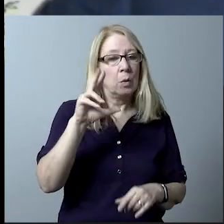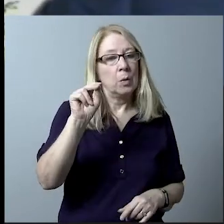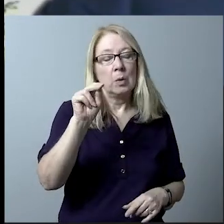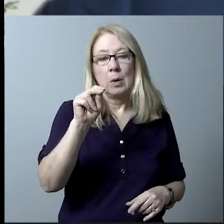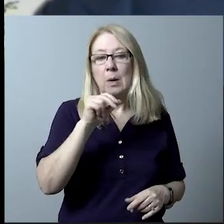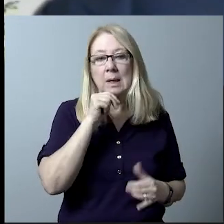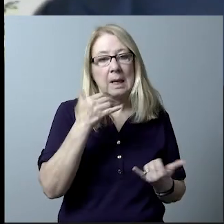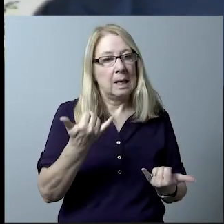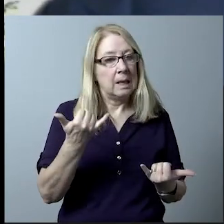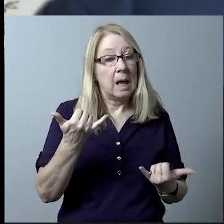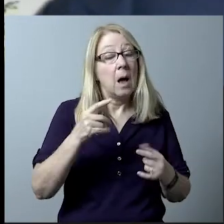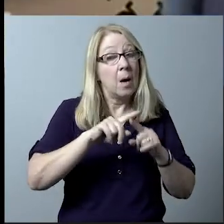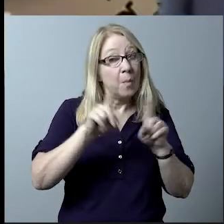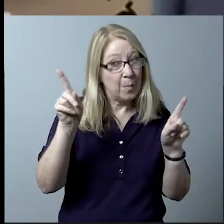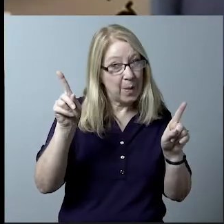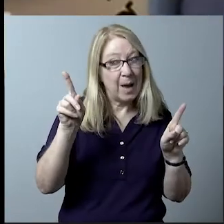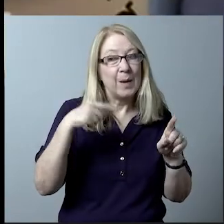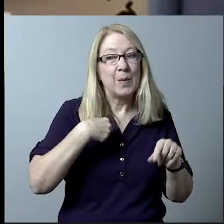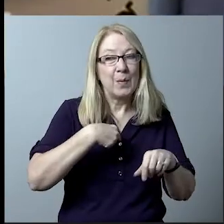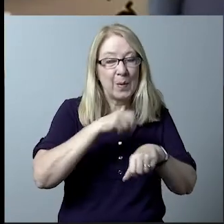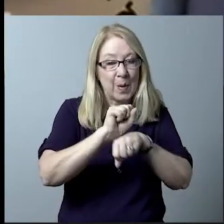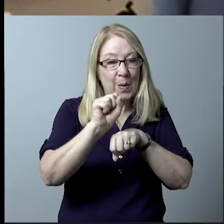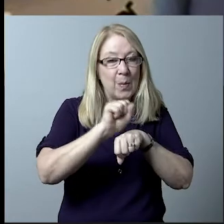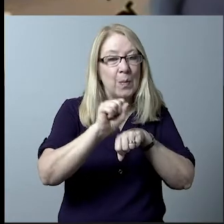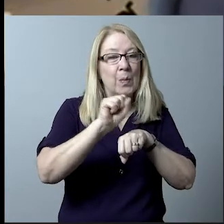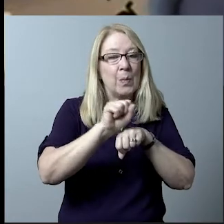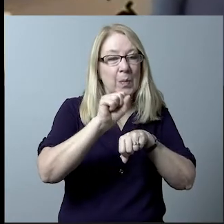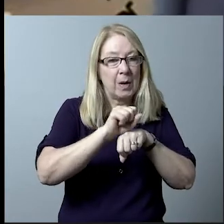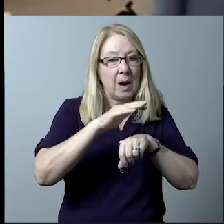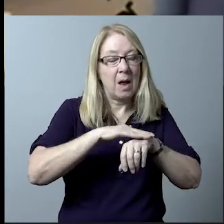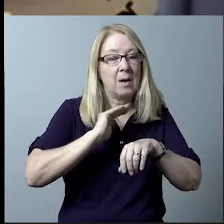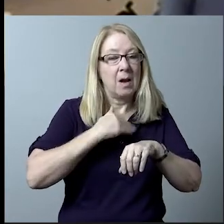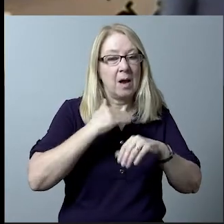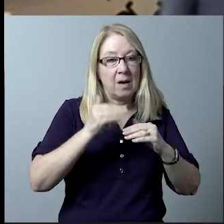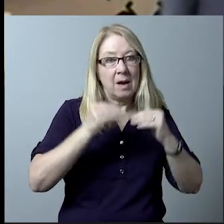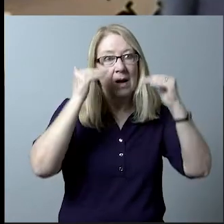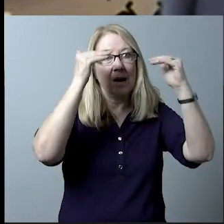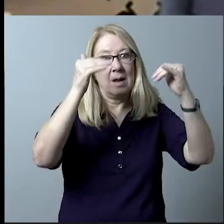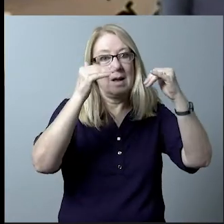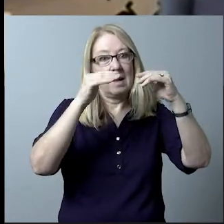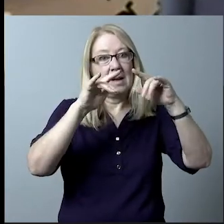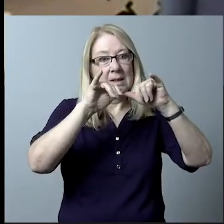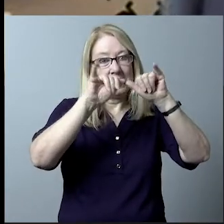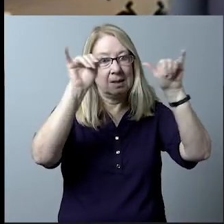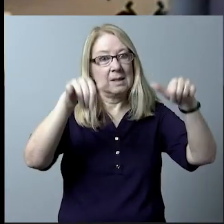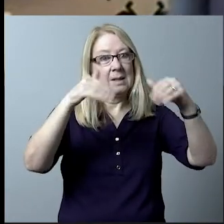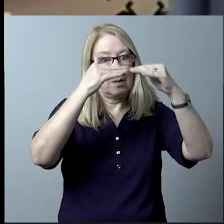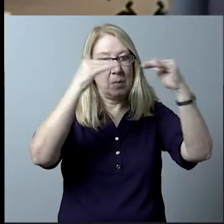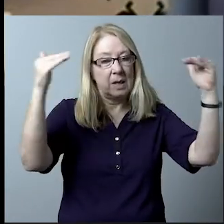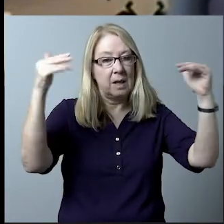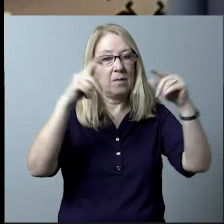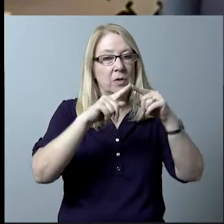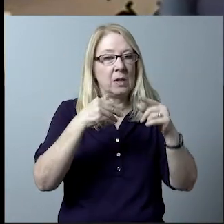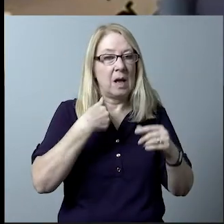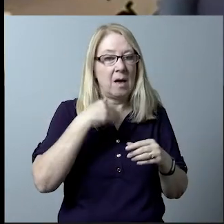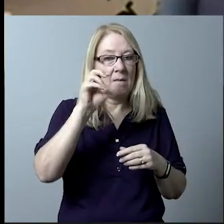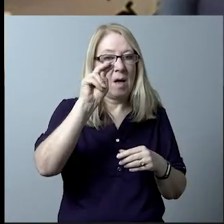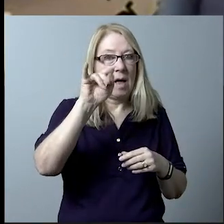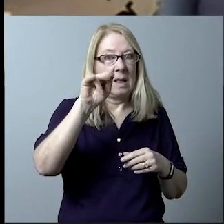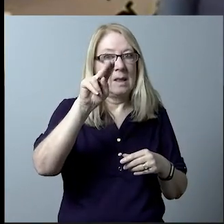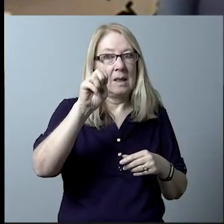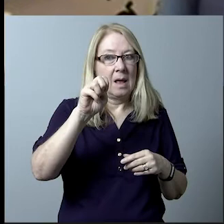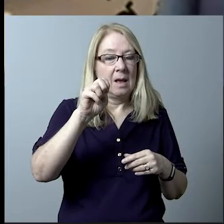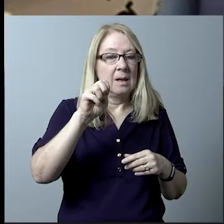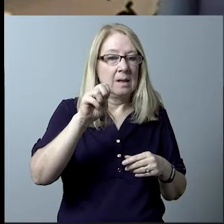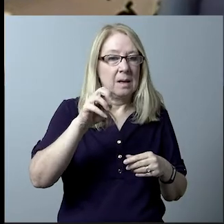At this point, no. But there's a lot of work being done at the CU system level on an online initiative. So I